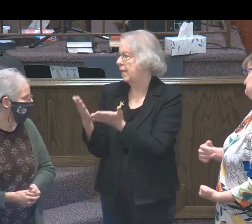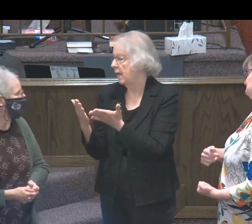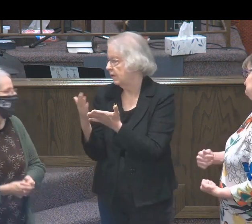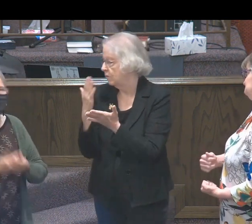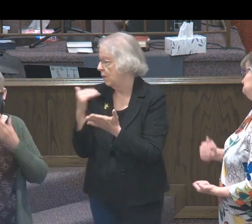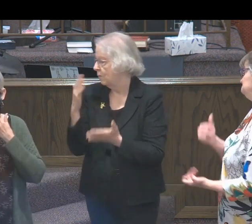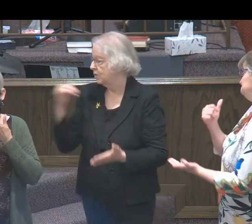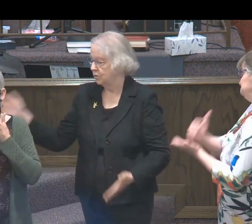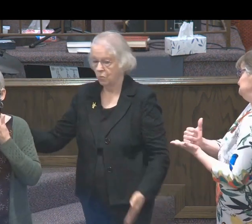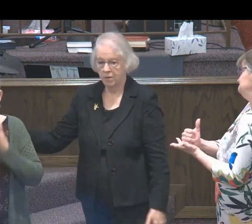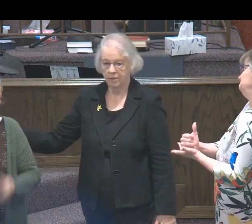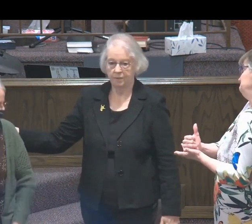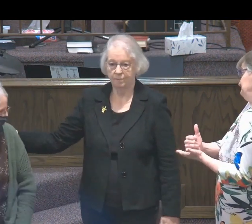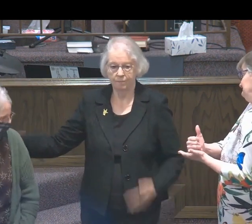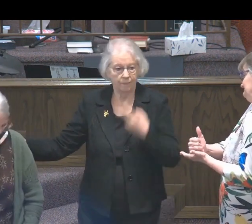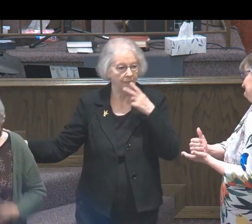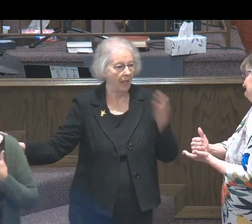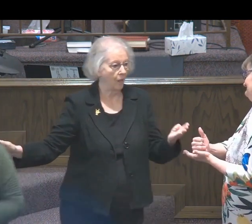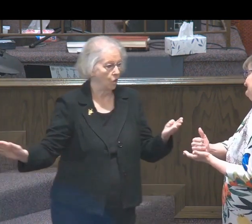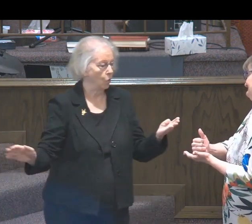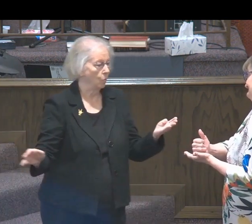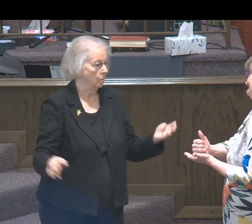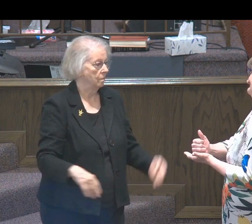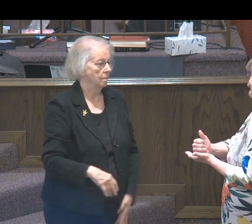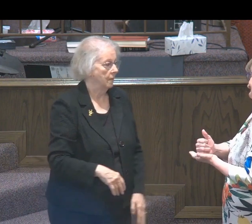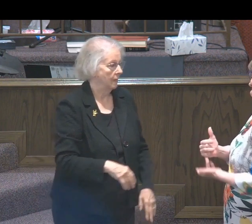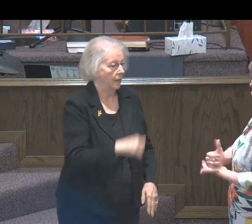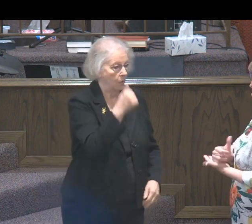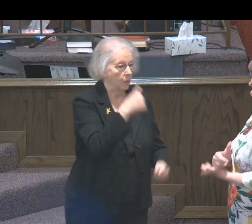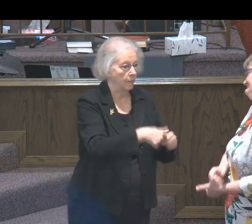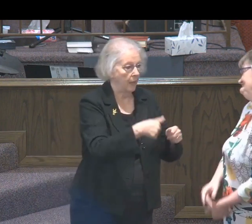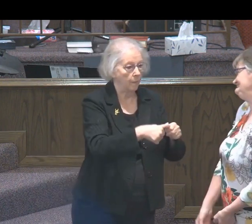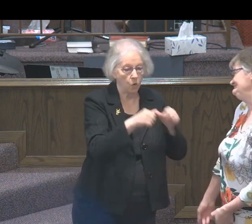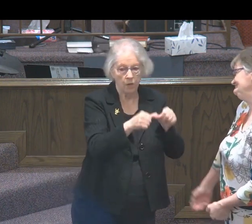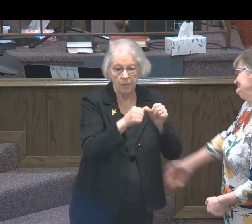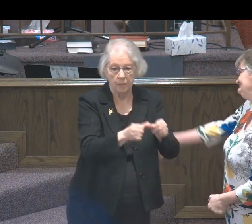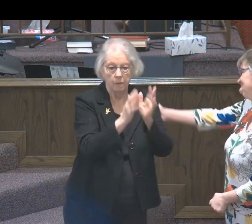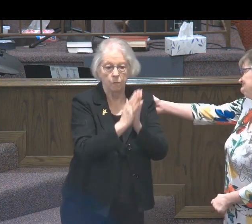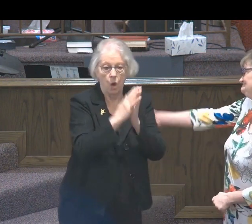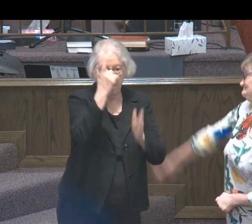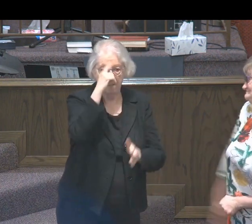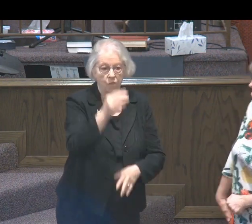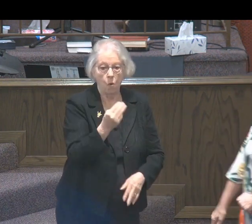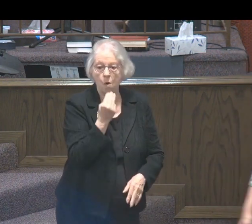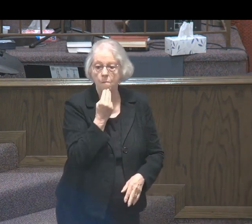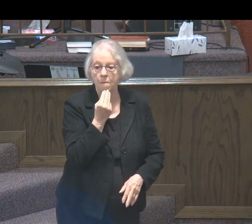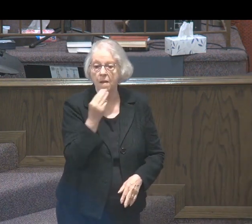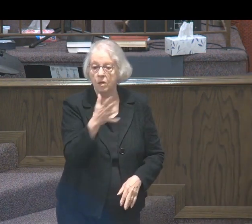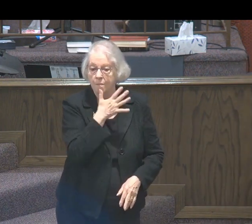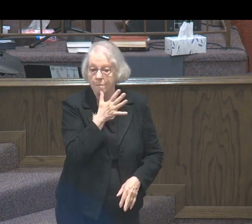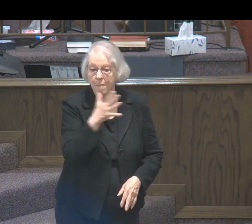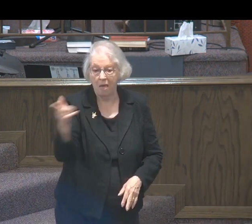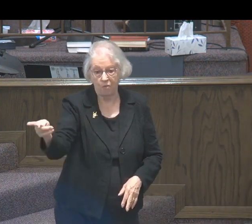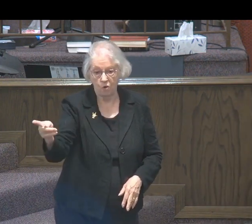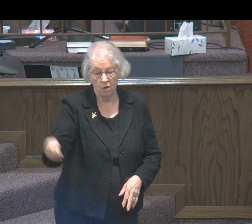that we remember who you are, and that we remember because of who you are, if we've entered into